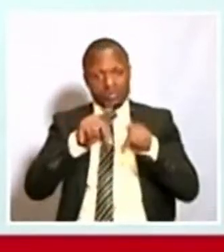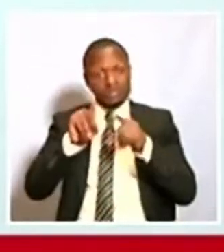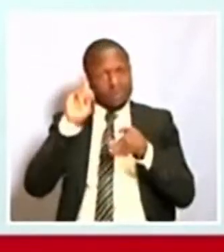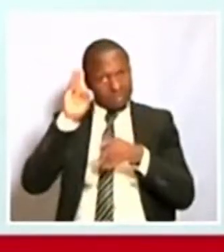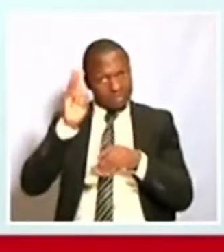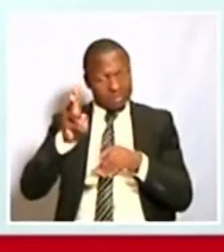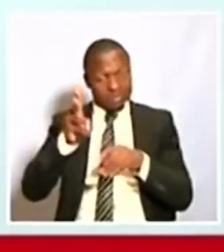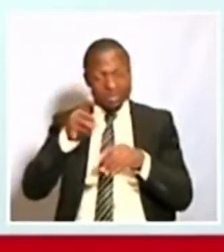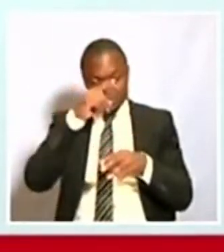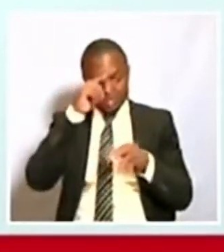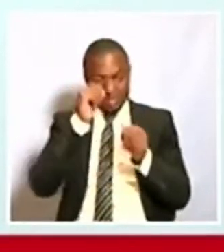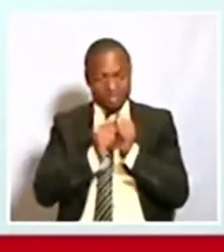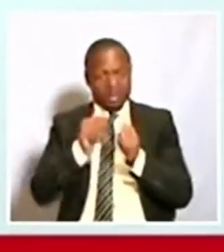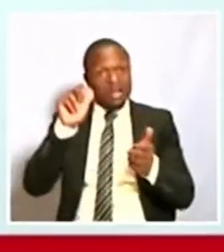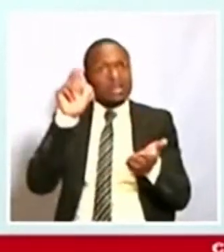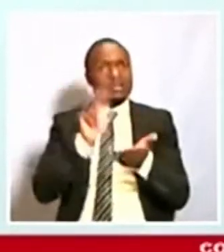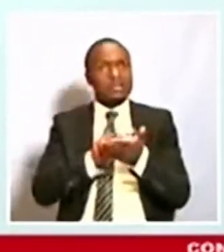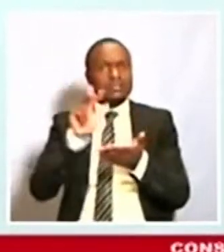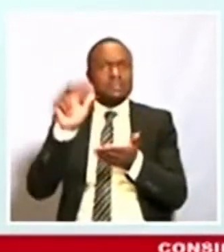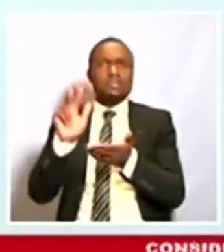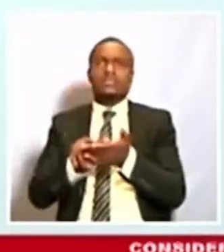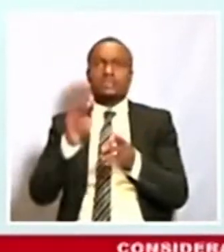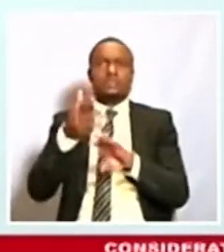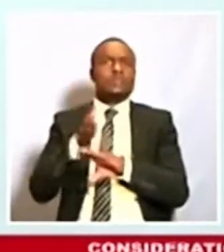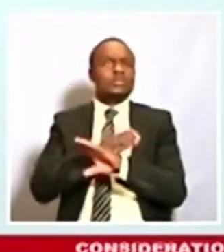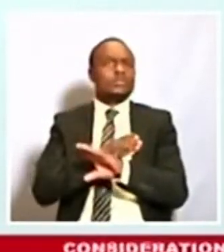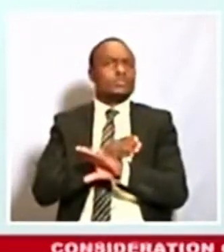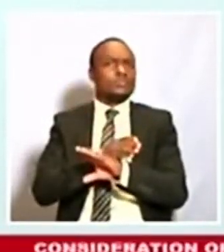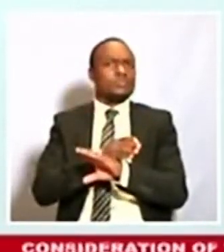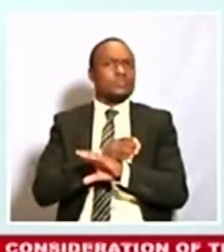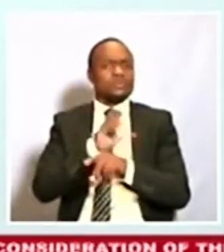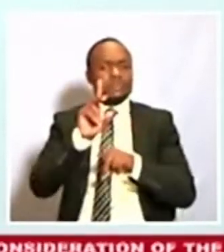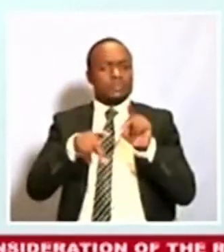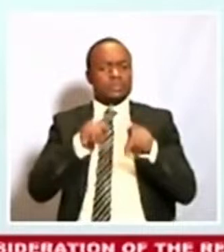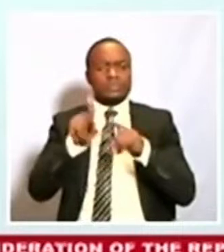they because he signed before the owners of the cooperative.